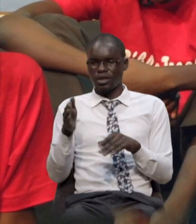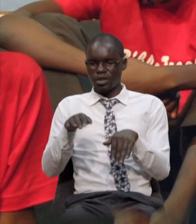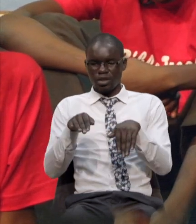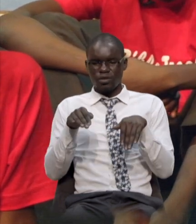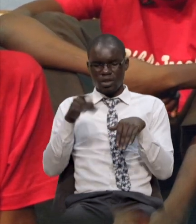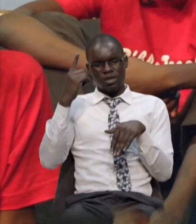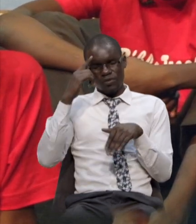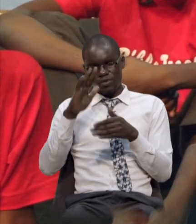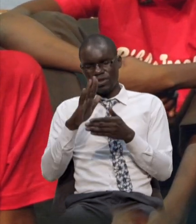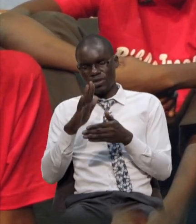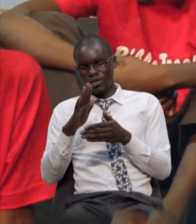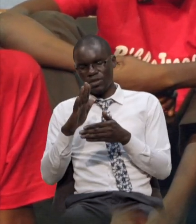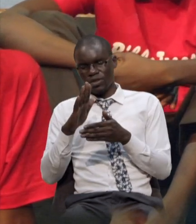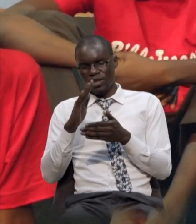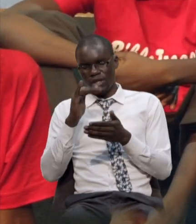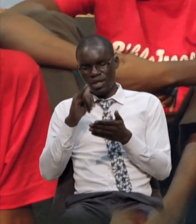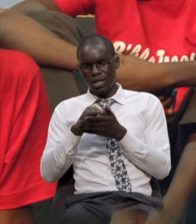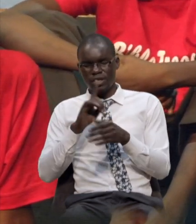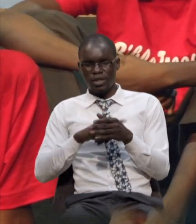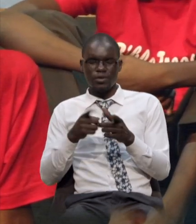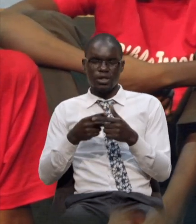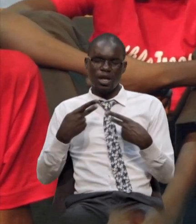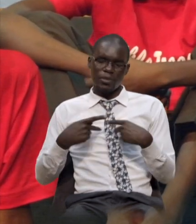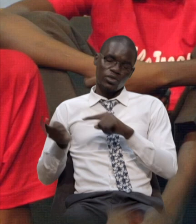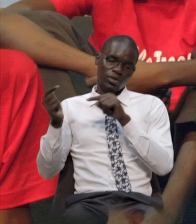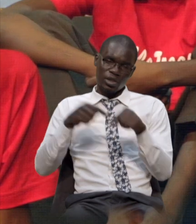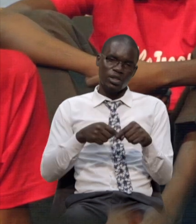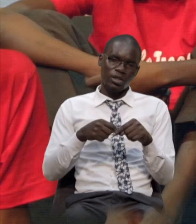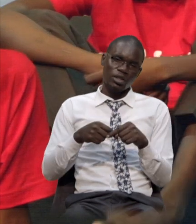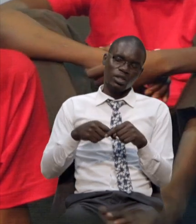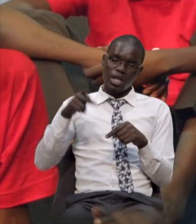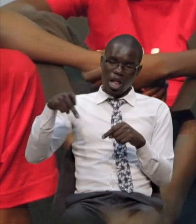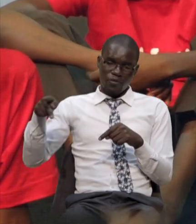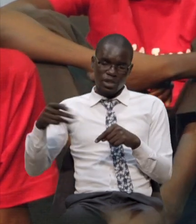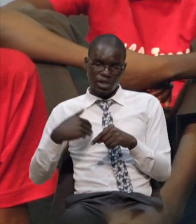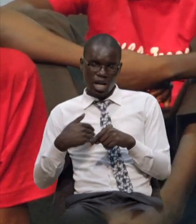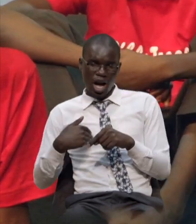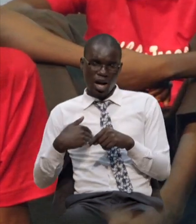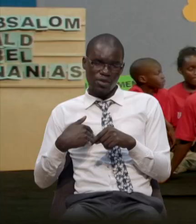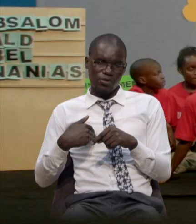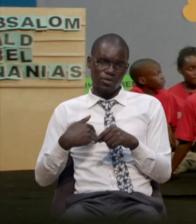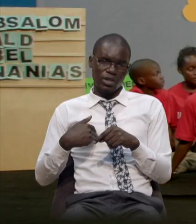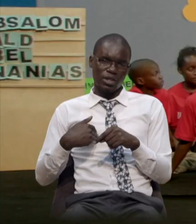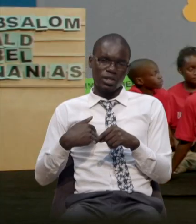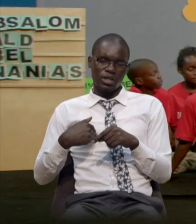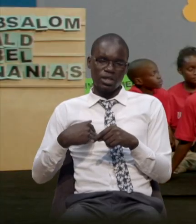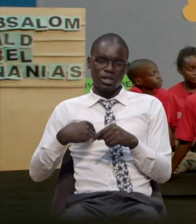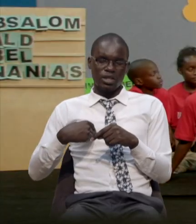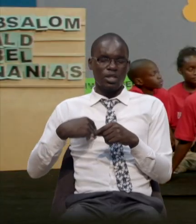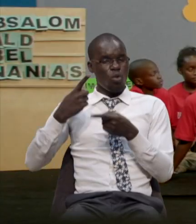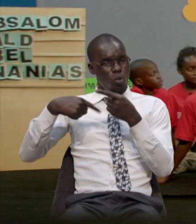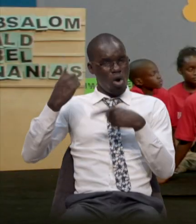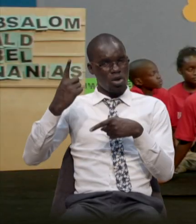news, someone just came in into the house and then told him, "The Philistines have defeated us. And not just